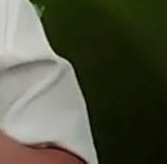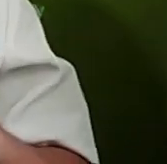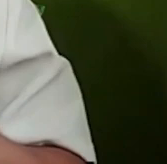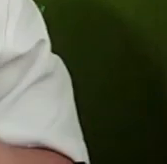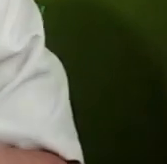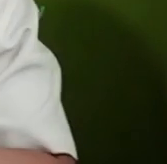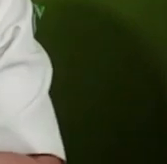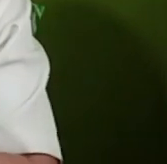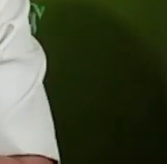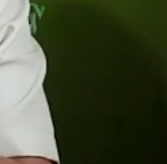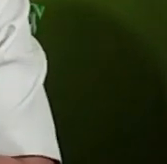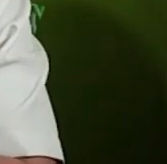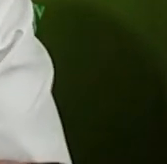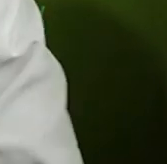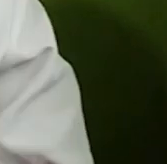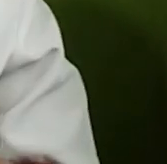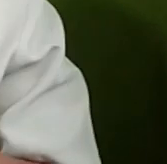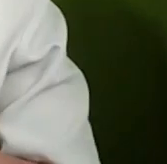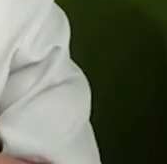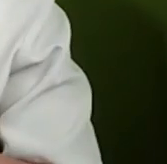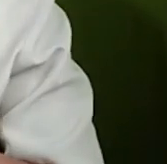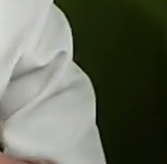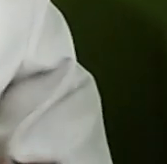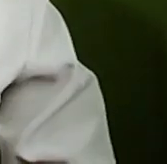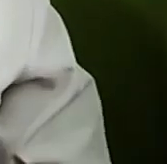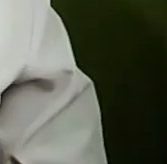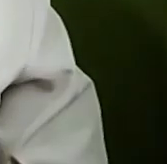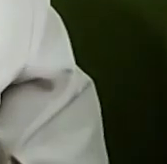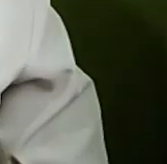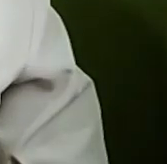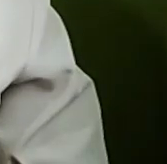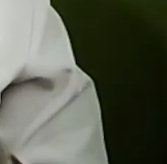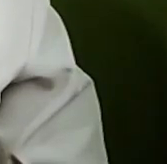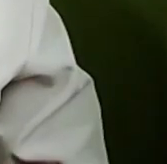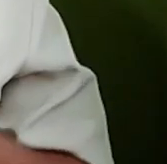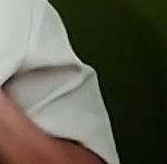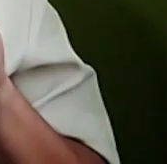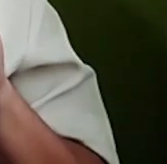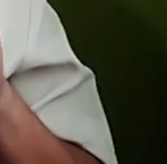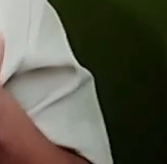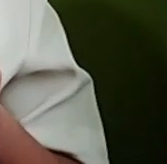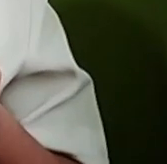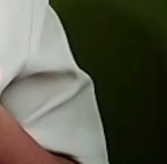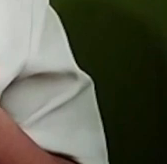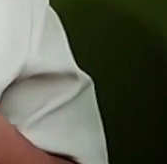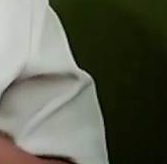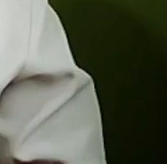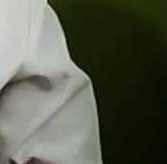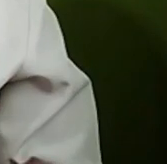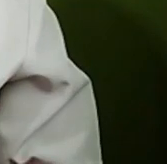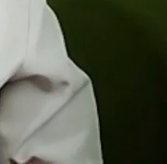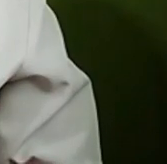natin ang mga salita. We have sets,